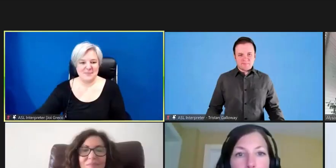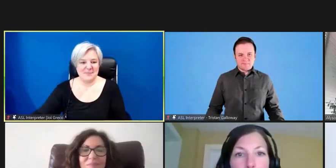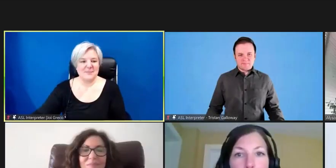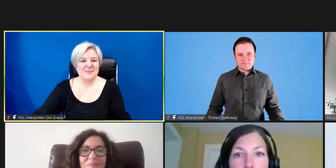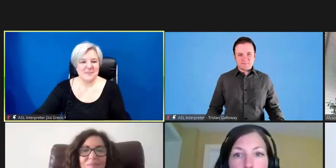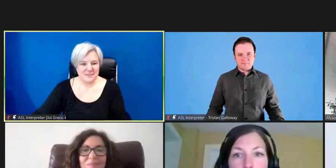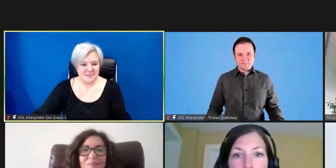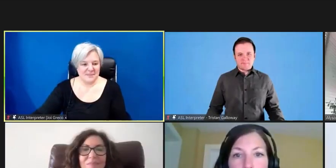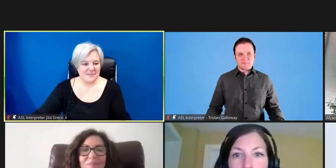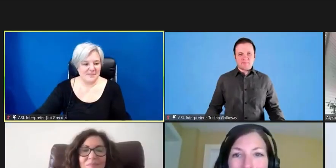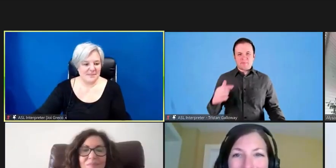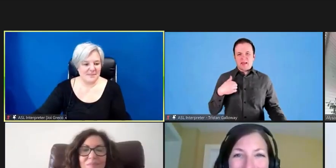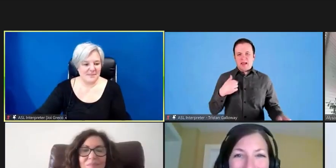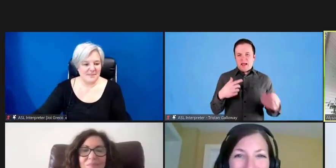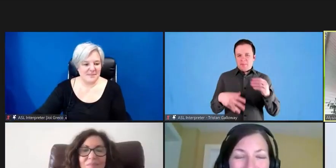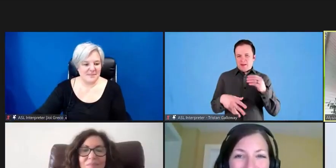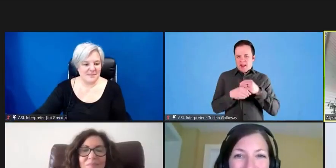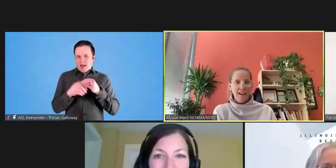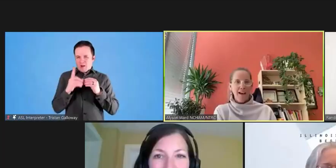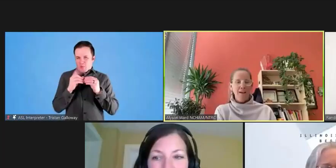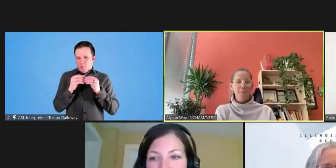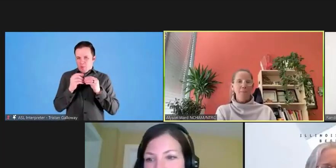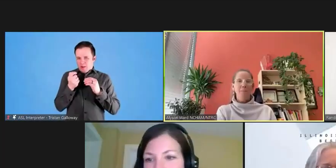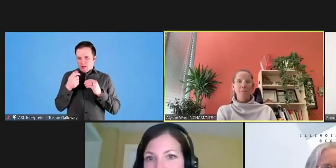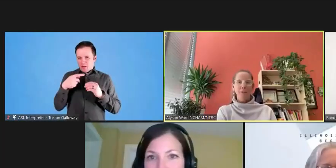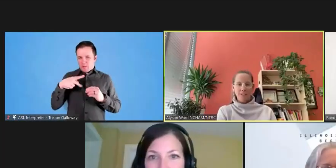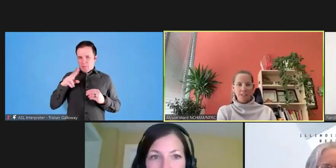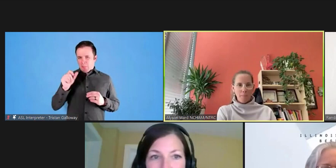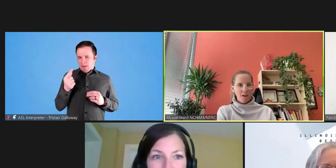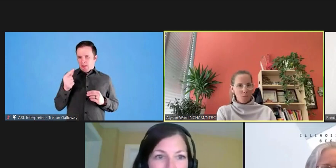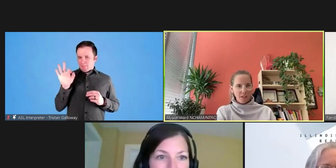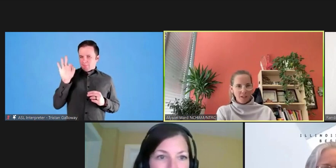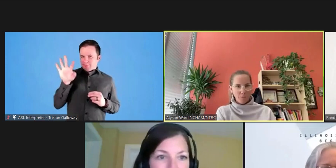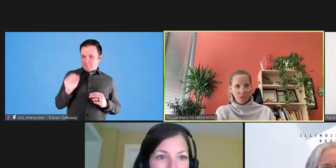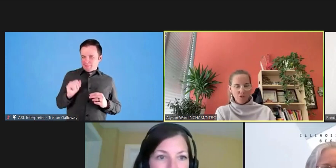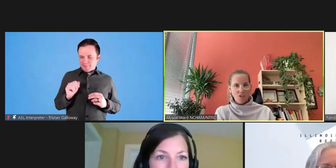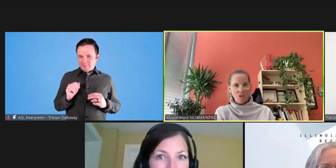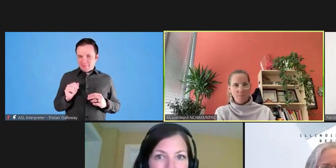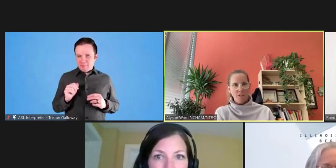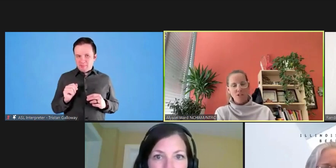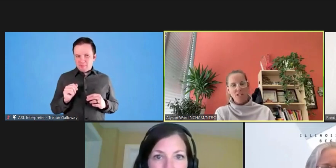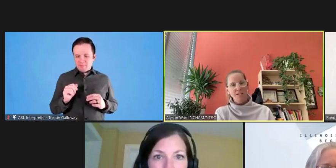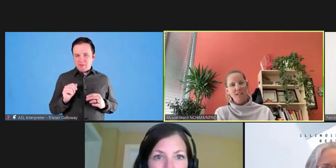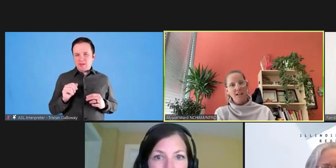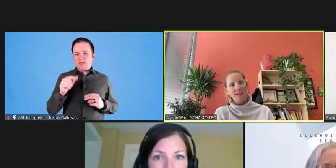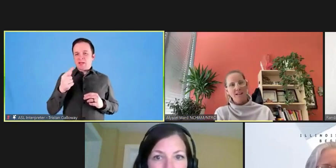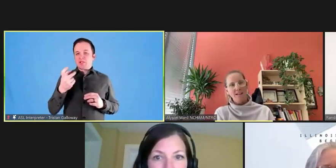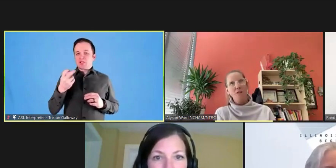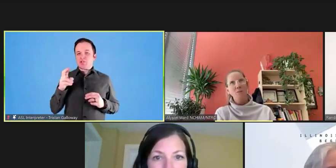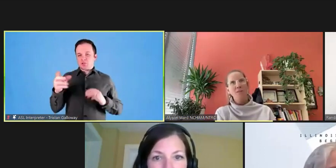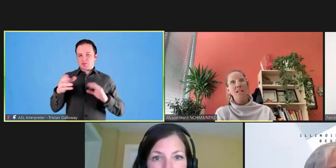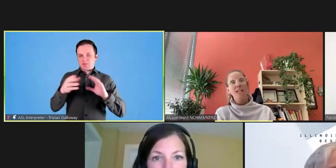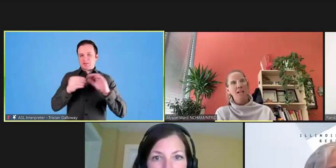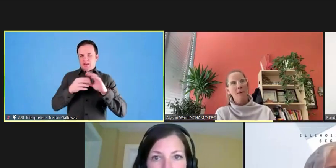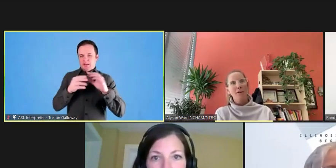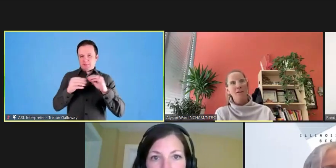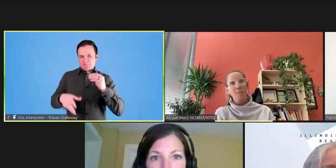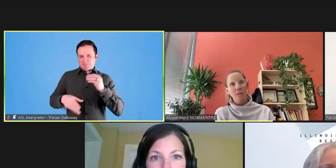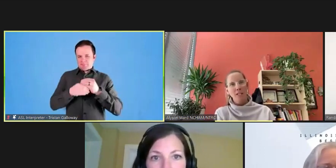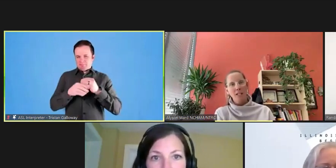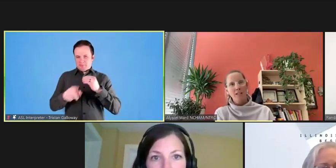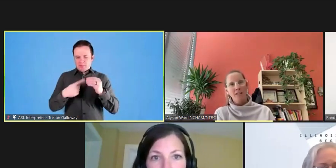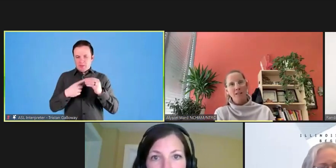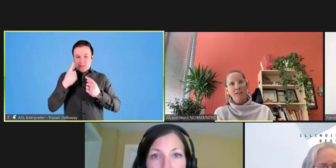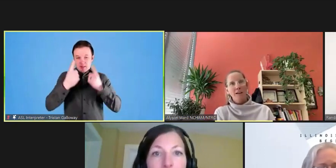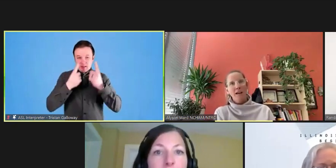I'm going to just add one more little plug if that's okay. Building upon what Ginger mentioned in terms of thinking about